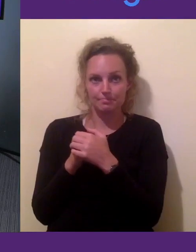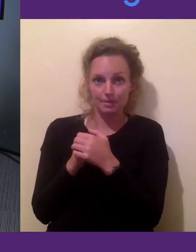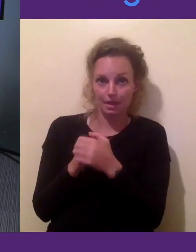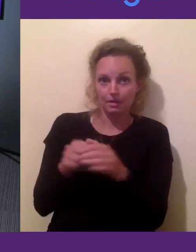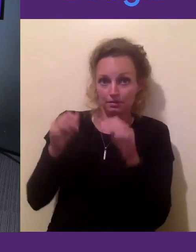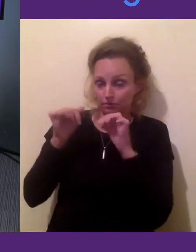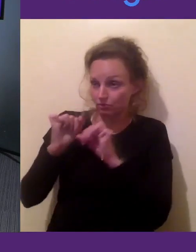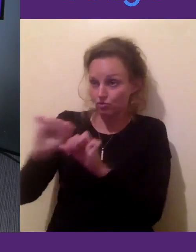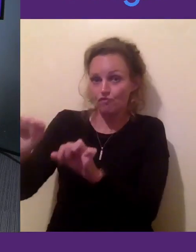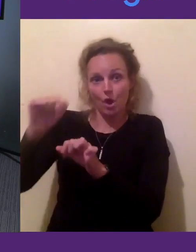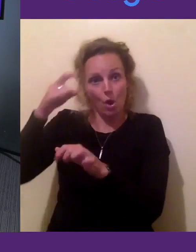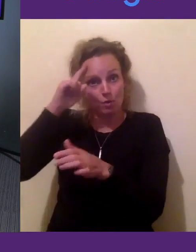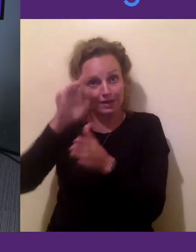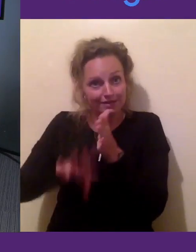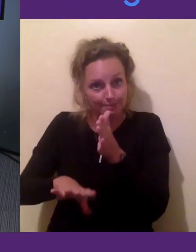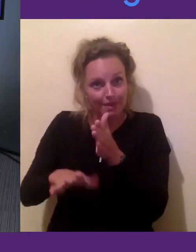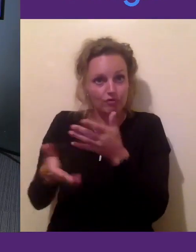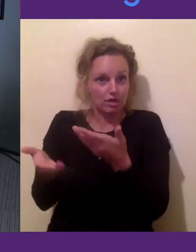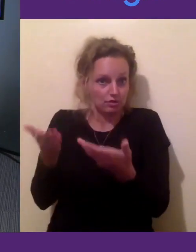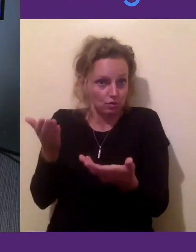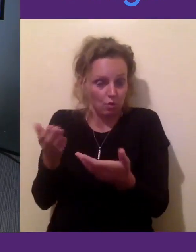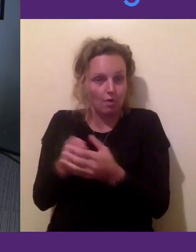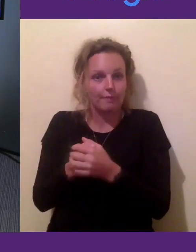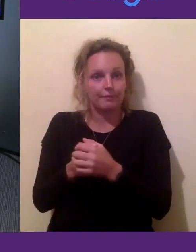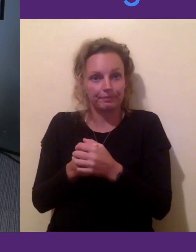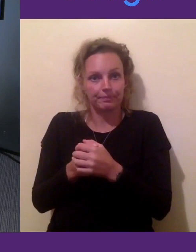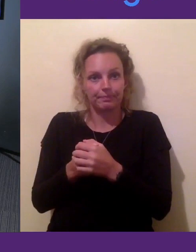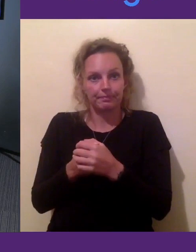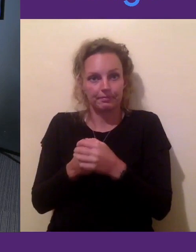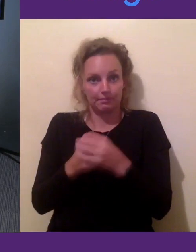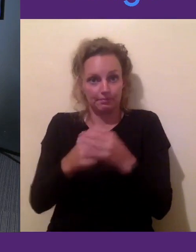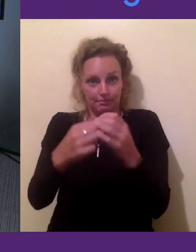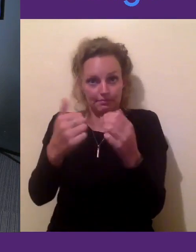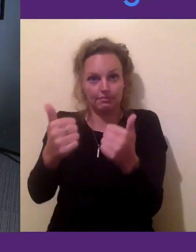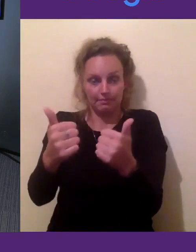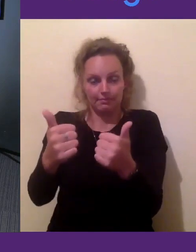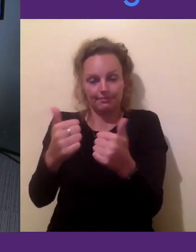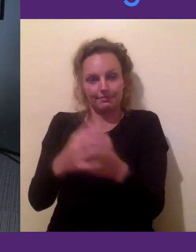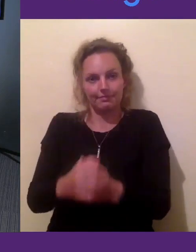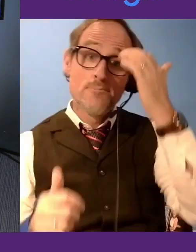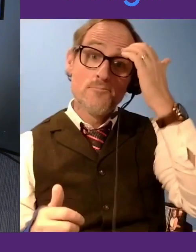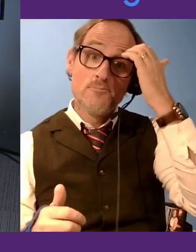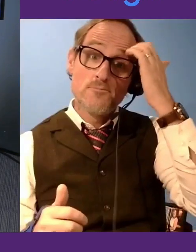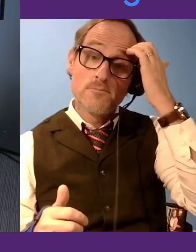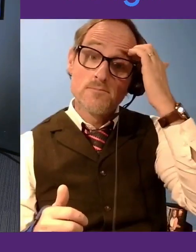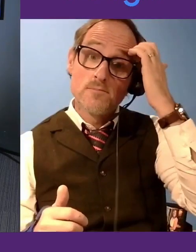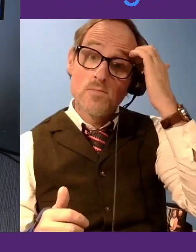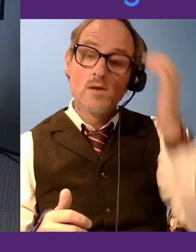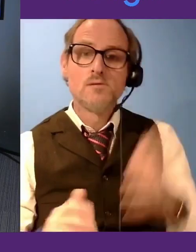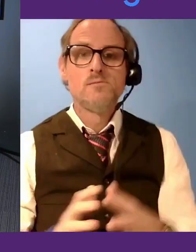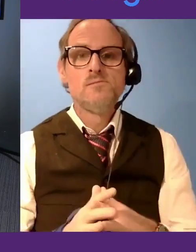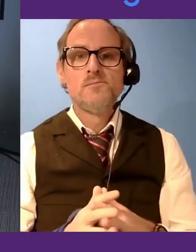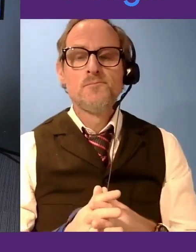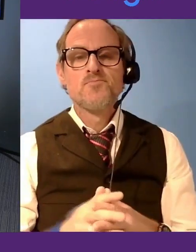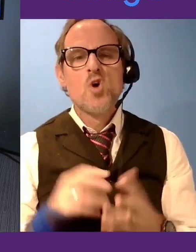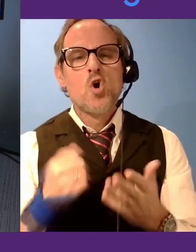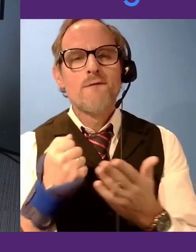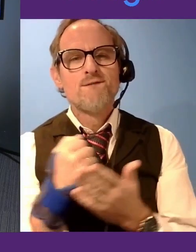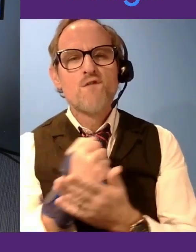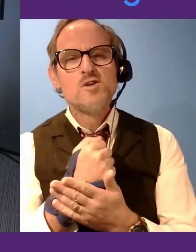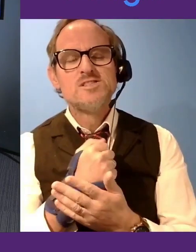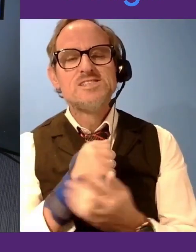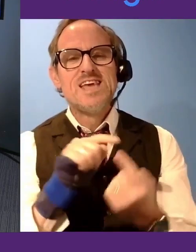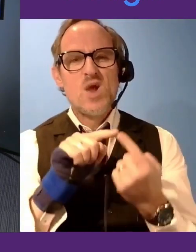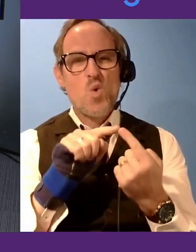said. It's so difficult to. There is no one size fits all solution, unfortunately. So